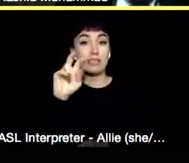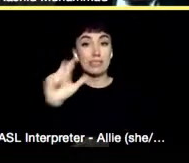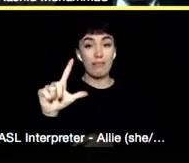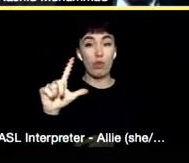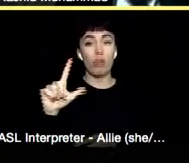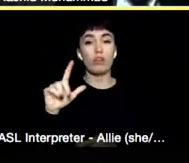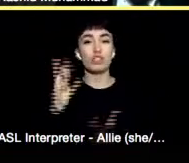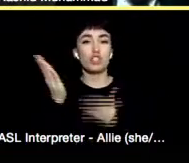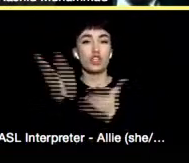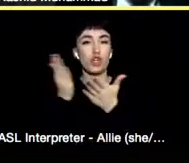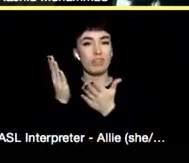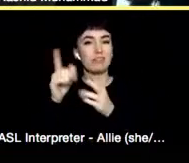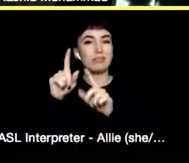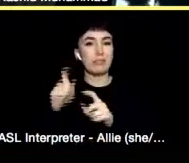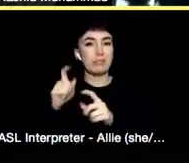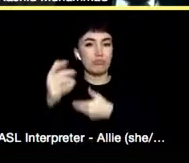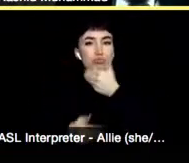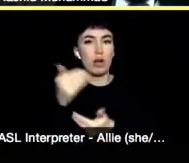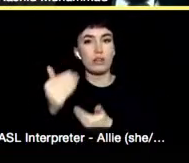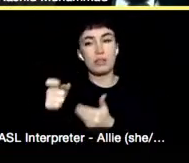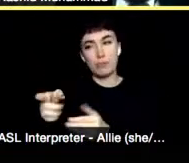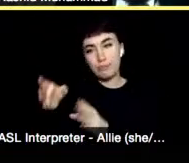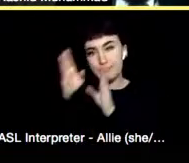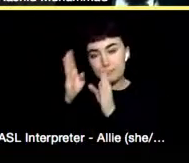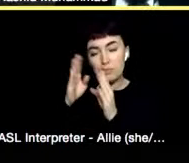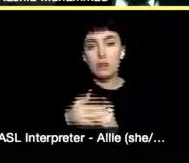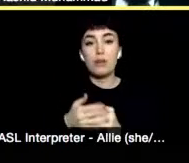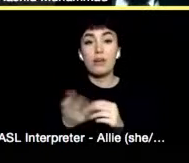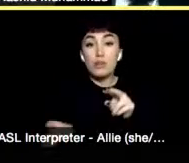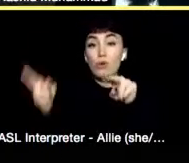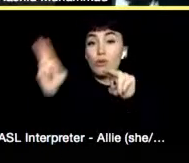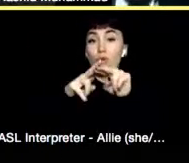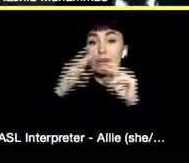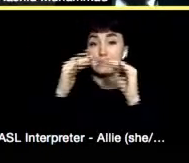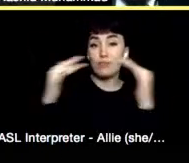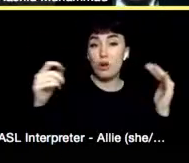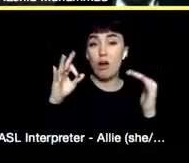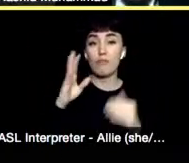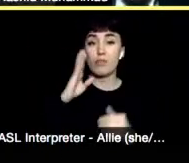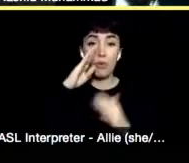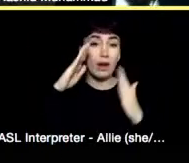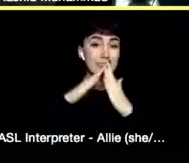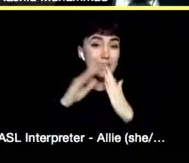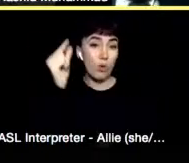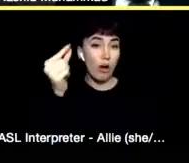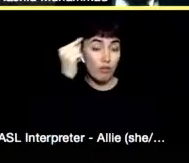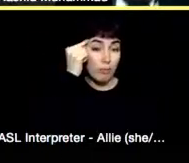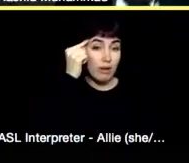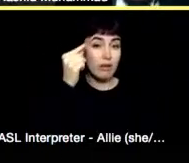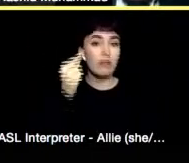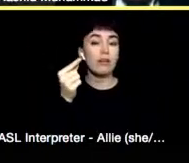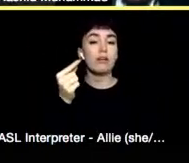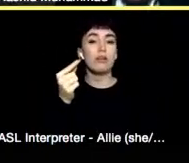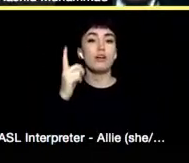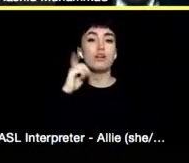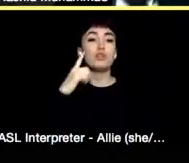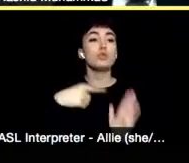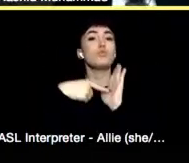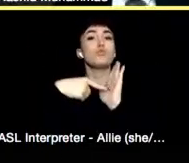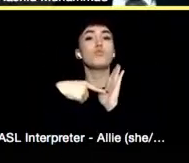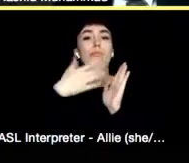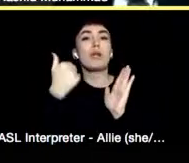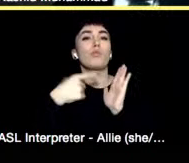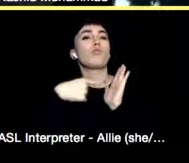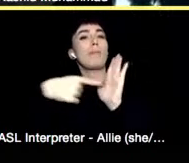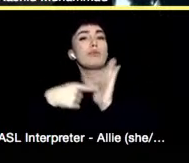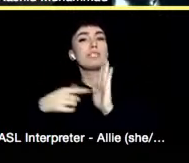be attended to, increasing the diversity of the Brighton town government in order to reflect the community and